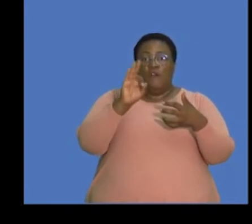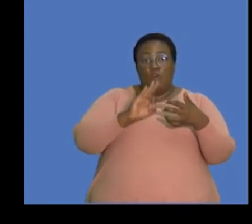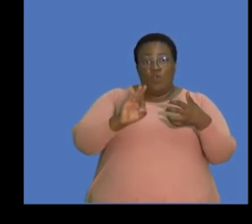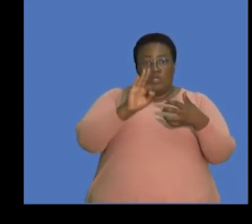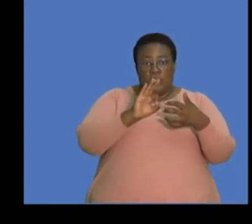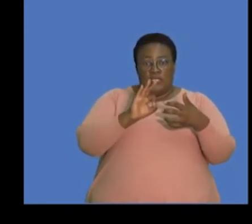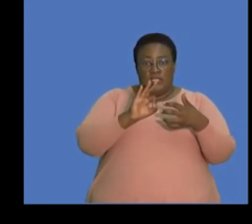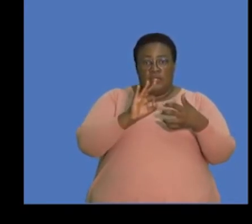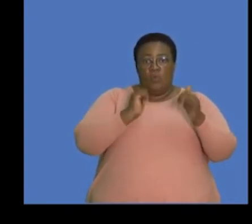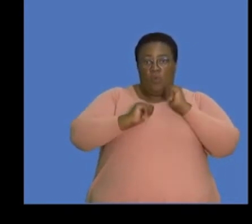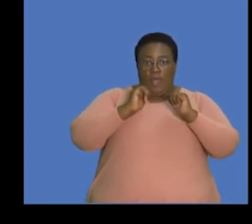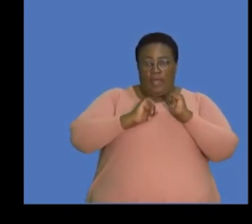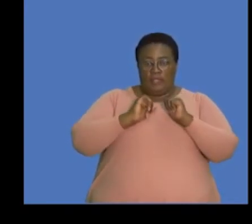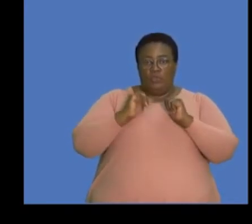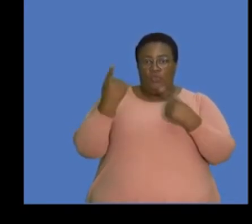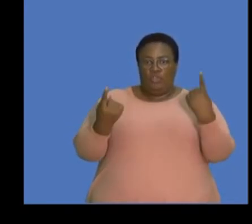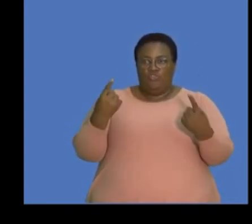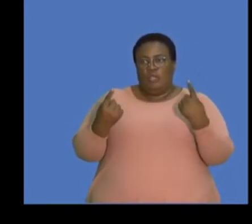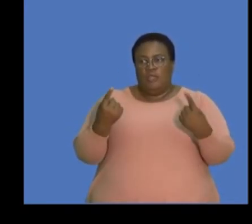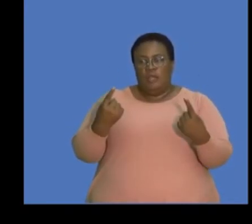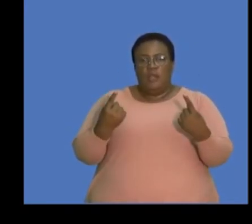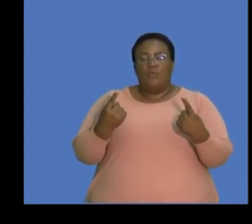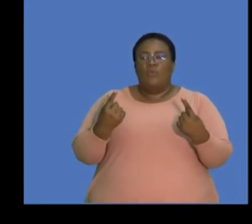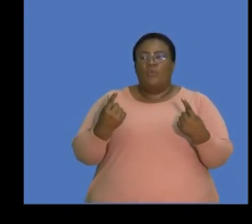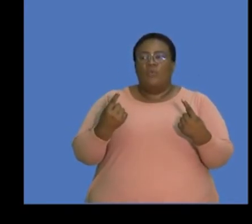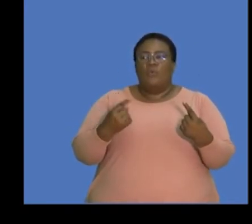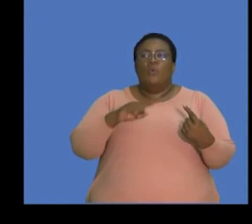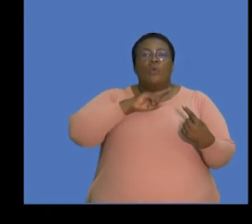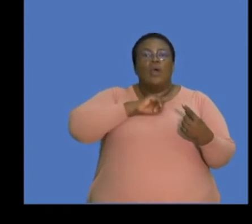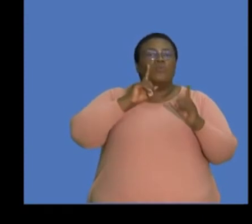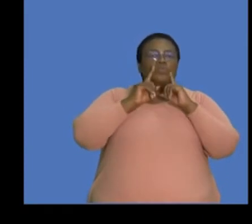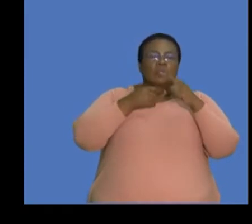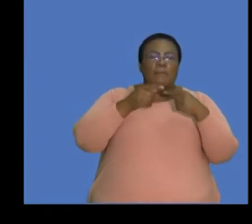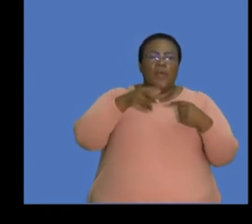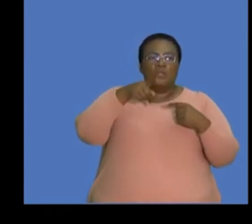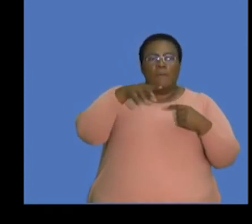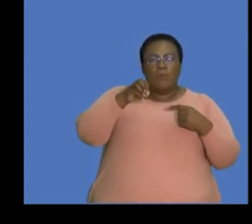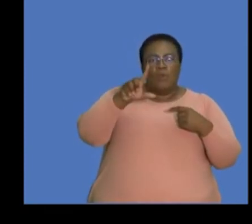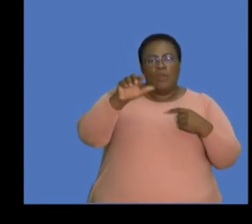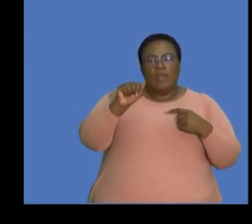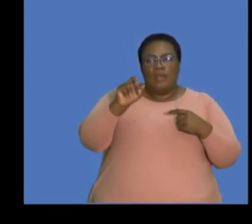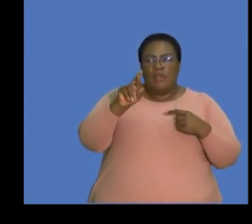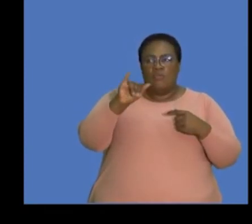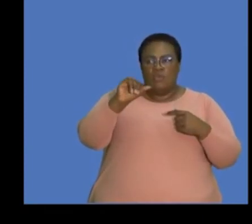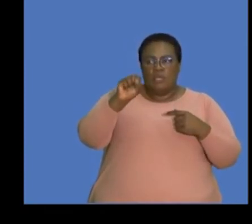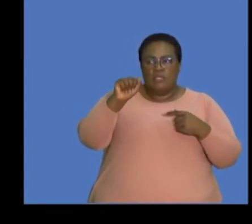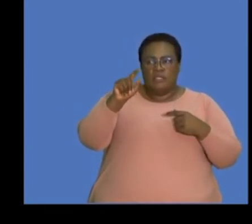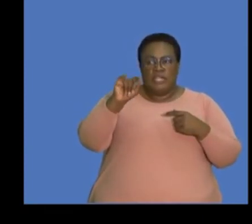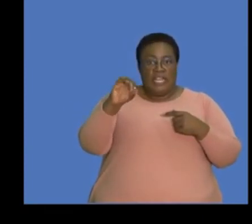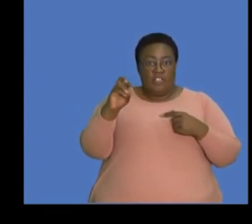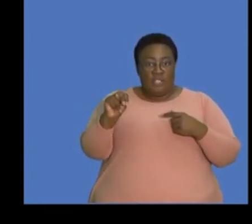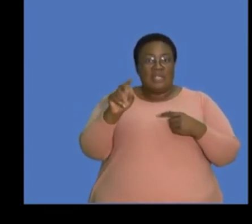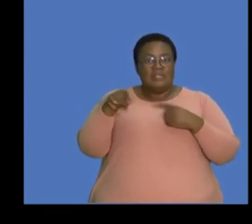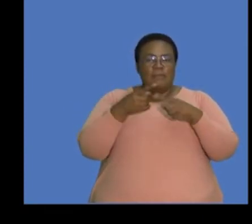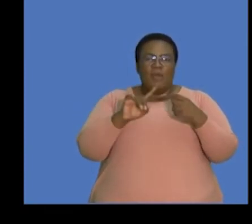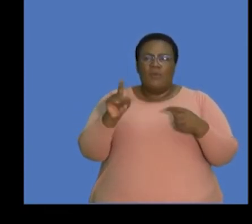these two materials. Why? Because we've spoken about polarization. And polarization actually has to do with